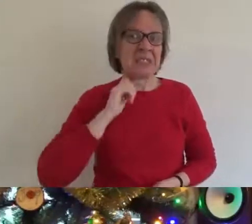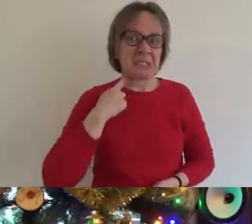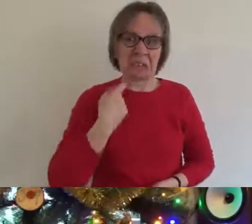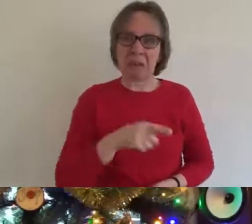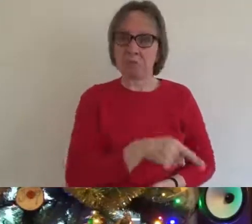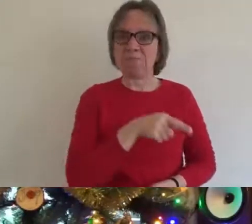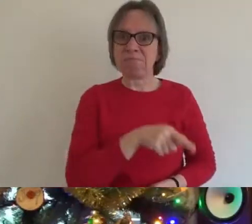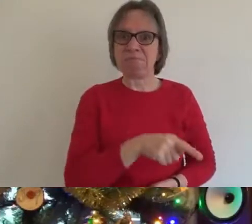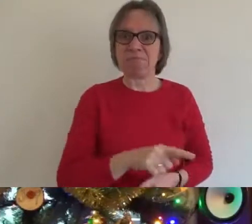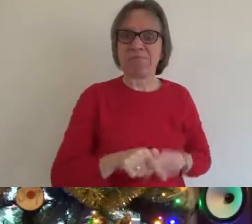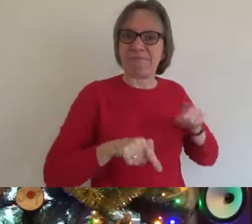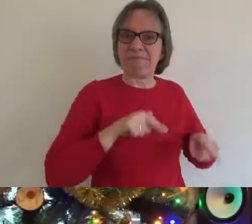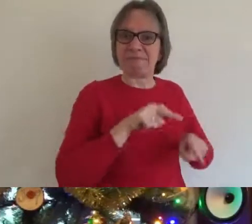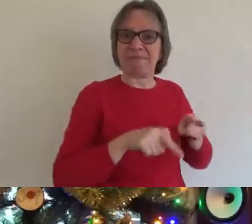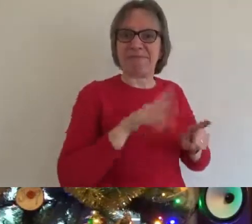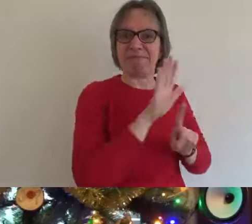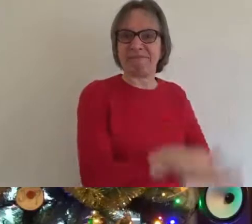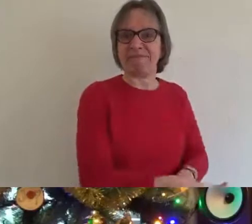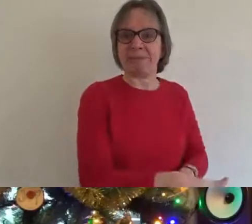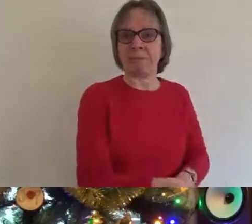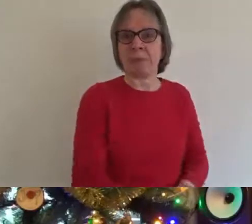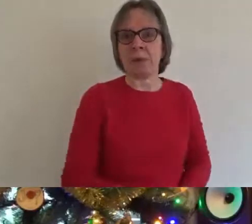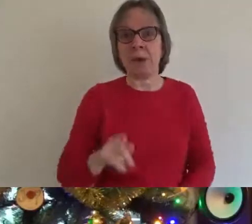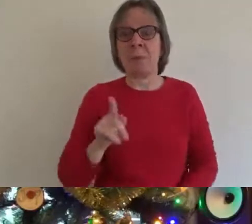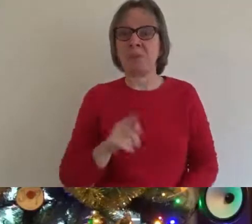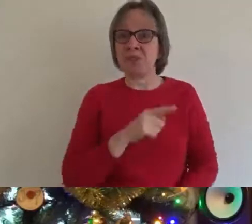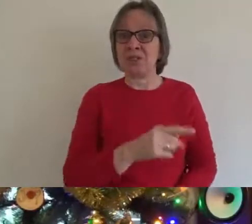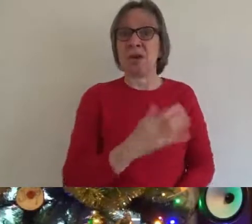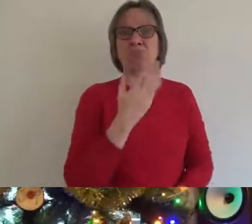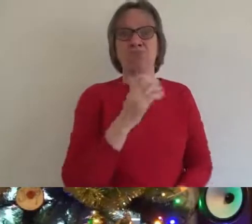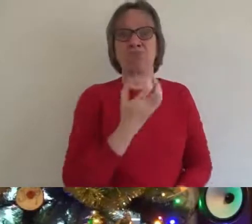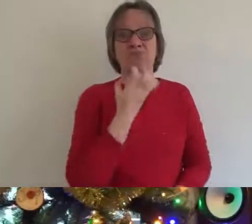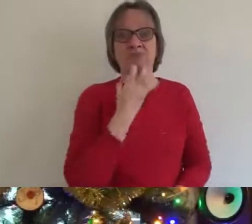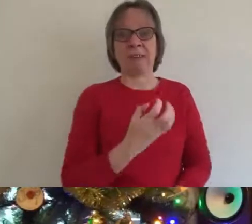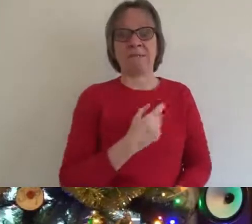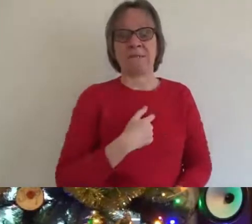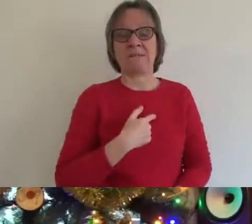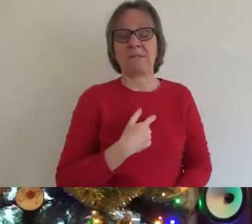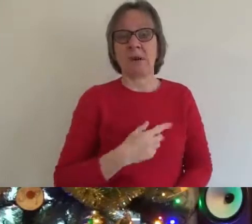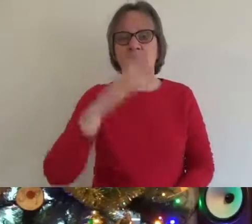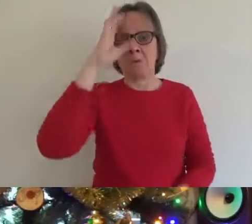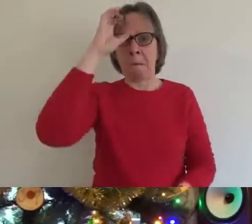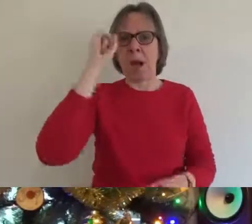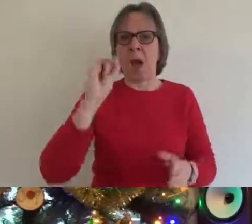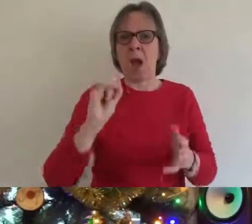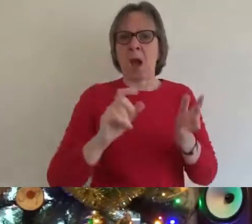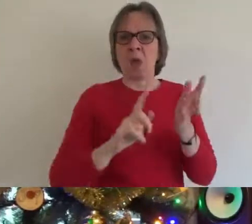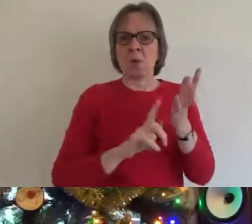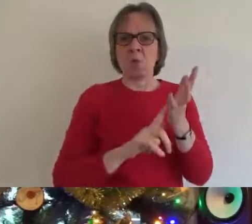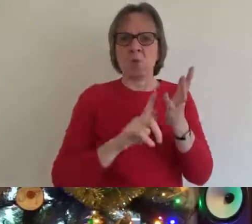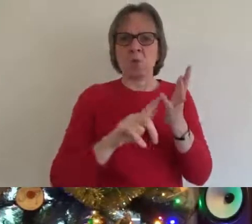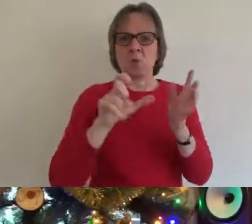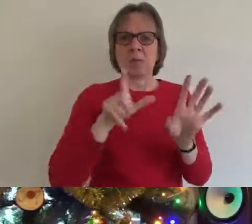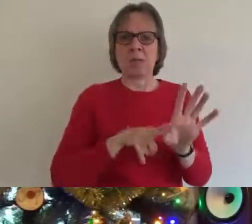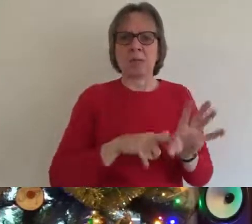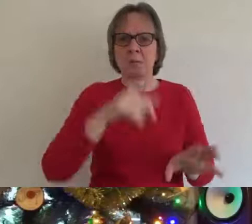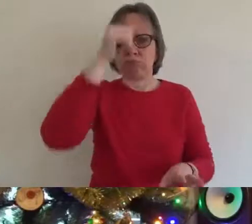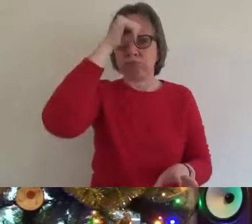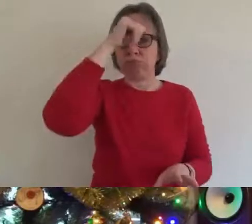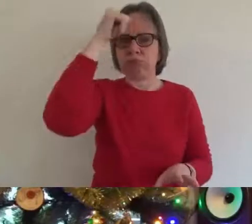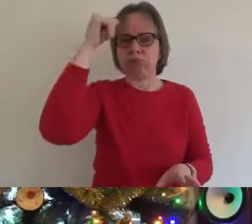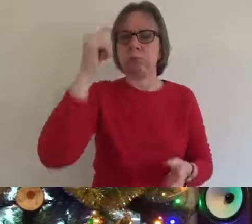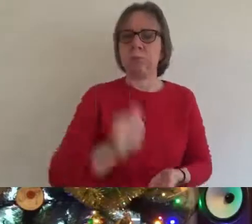they killed her. She was very, very brave. That's why she's remembered today. Rachel's going to help us